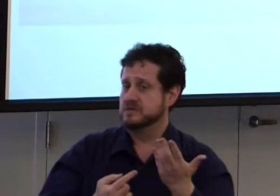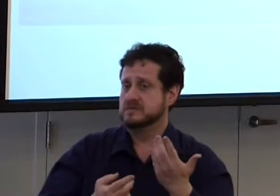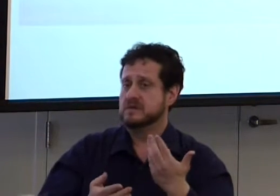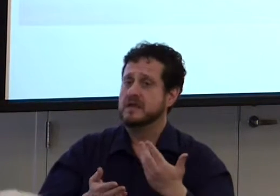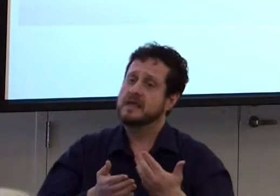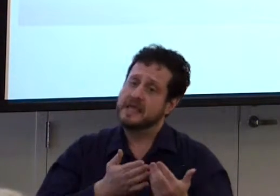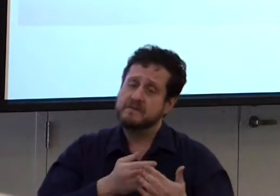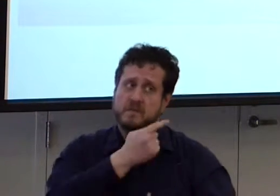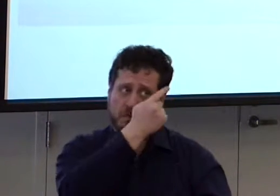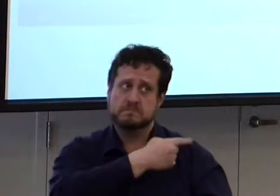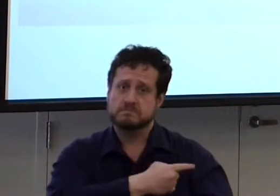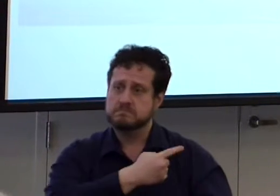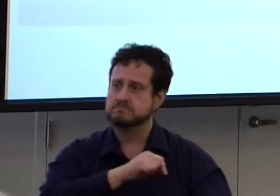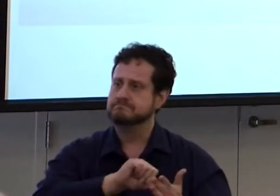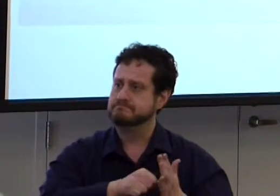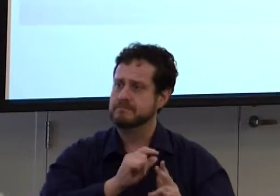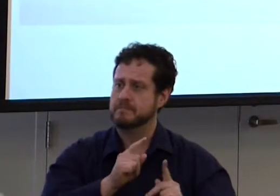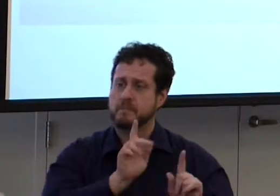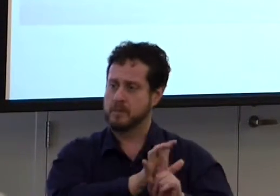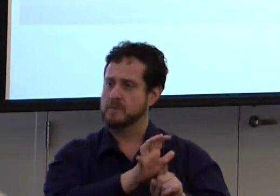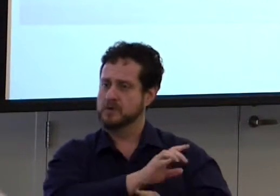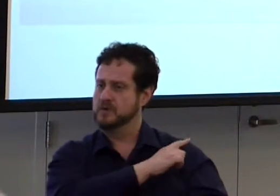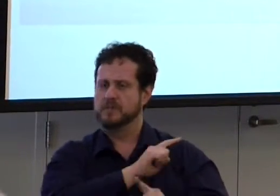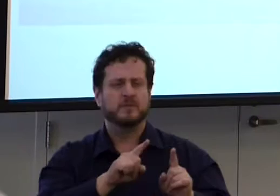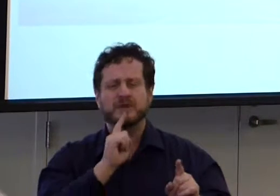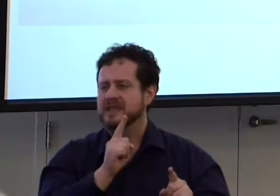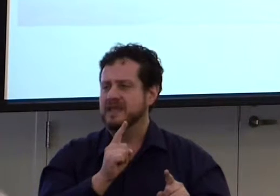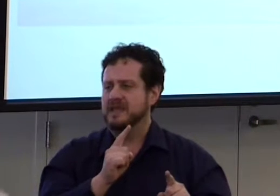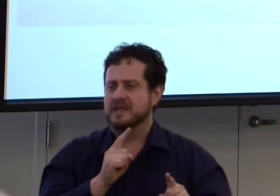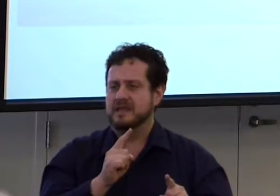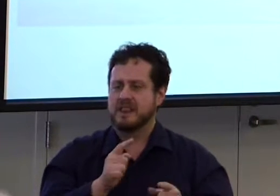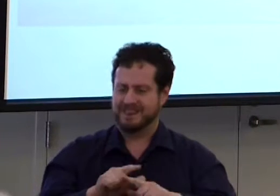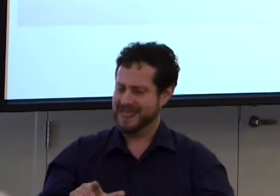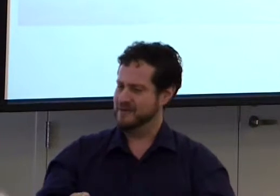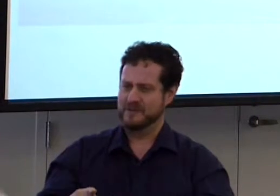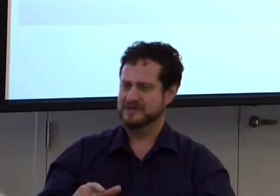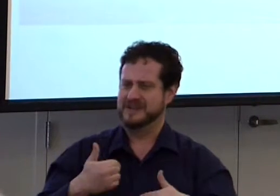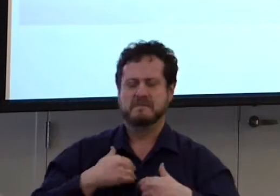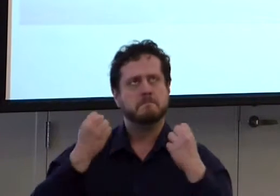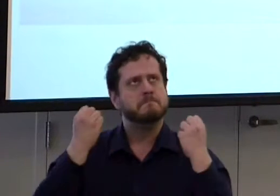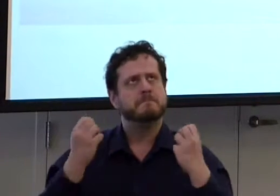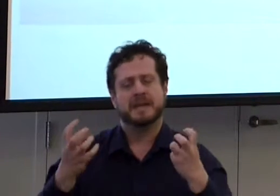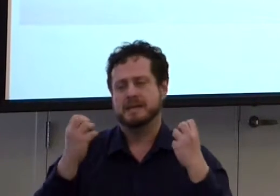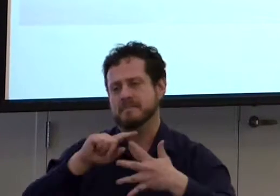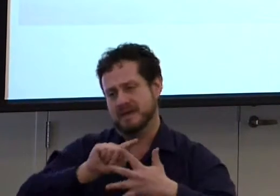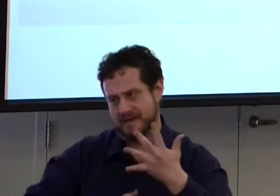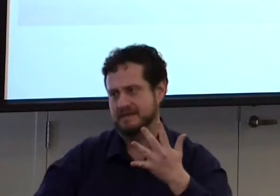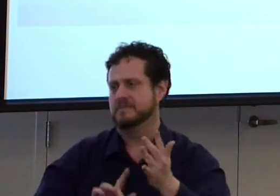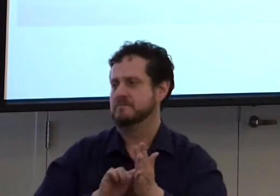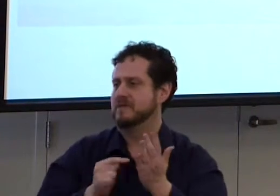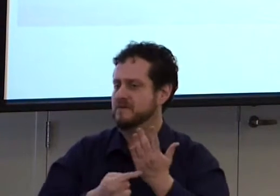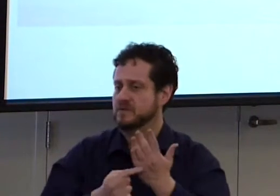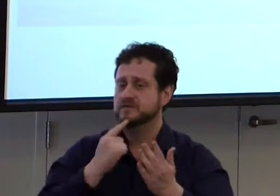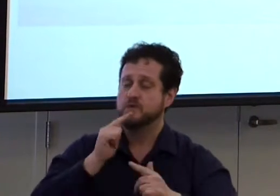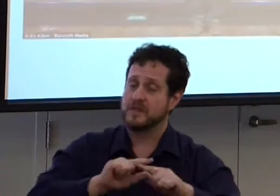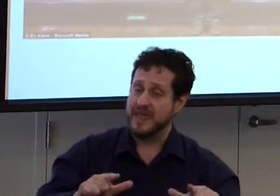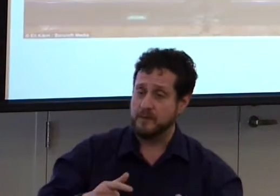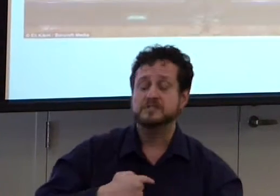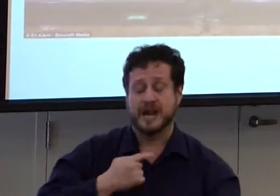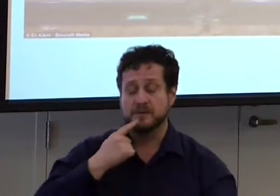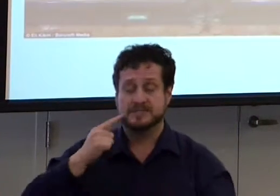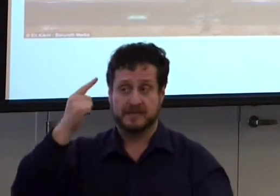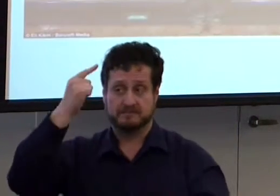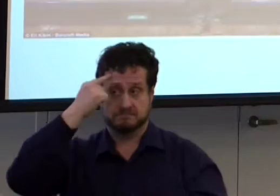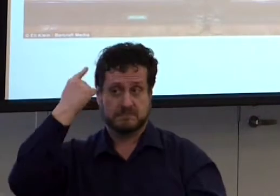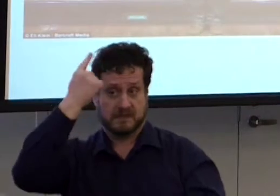headlines, they are the tiny minority of the metaphors that we use in language, and I will argue in cognition. The majority